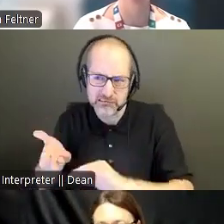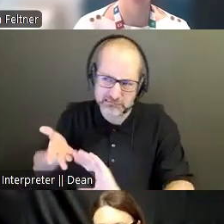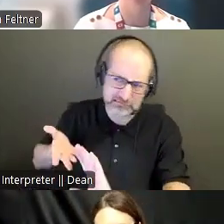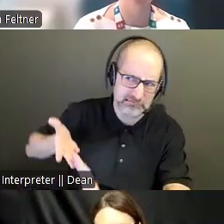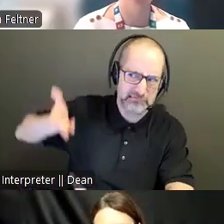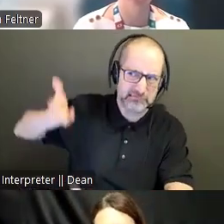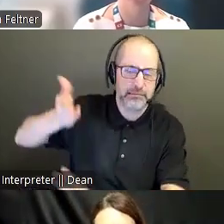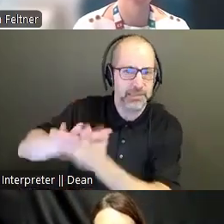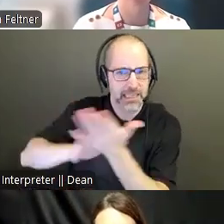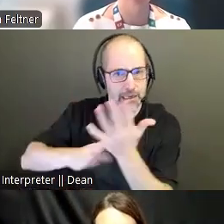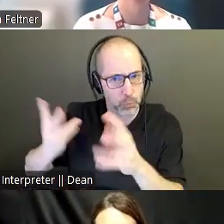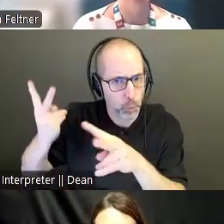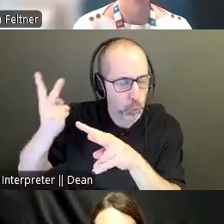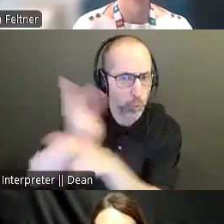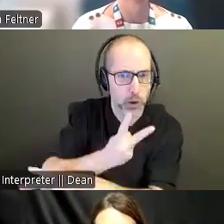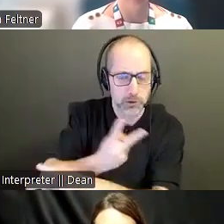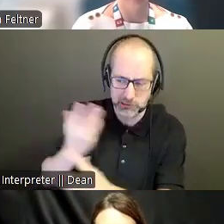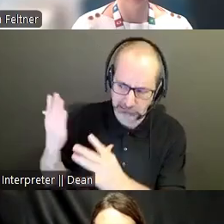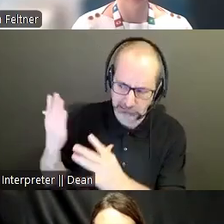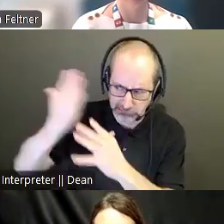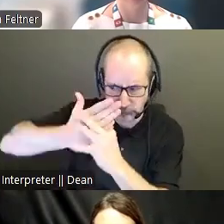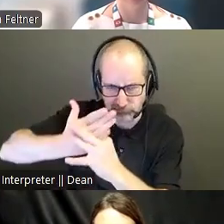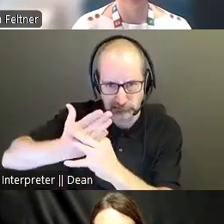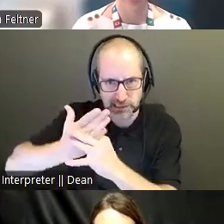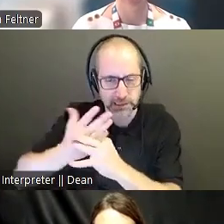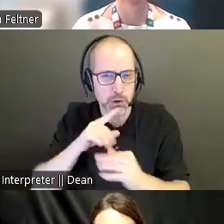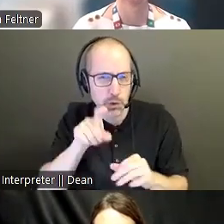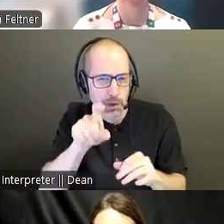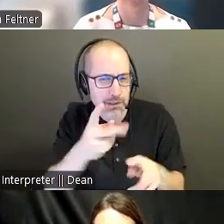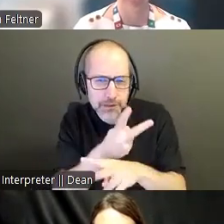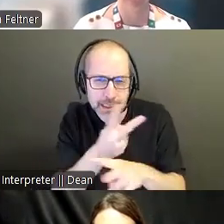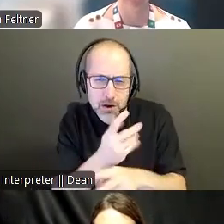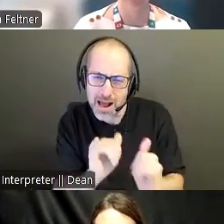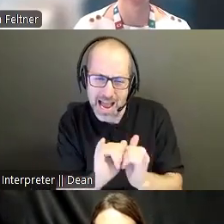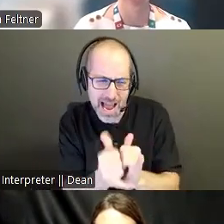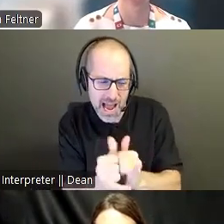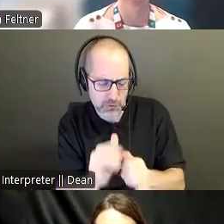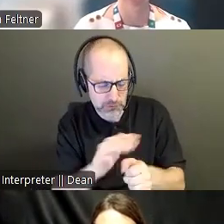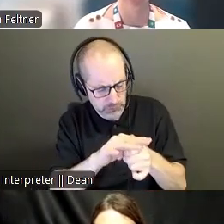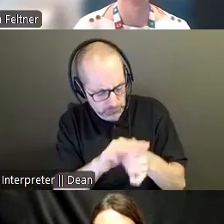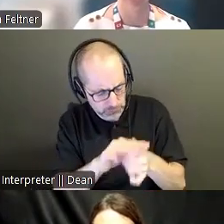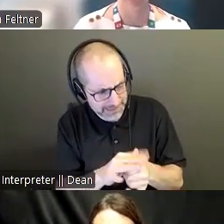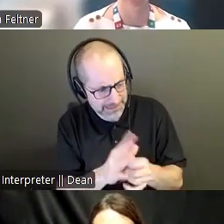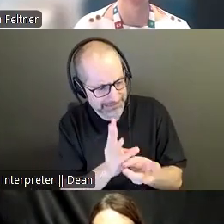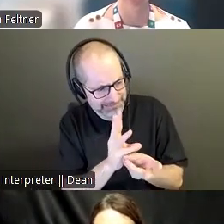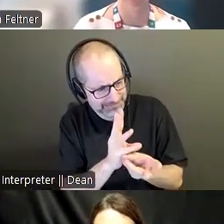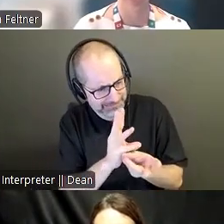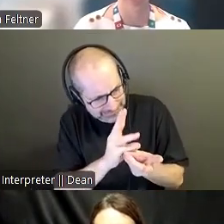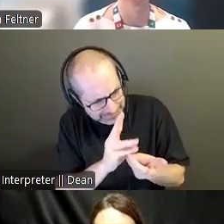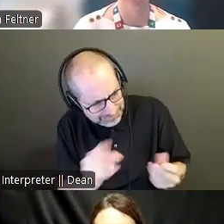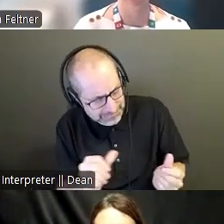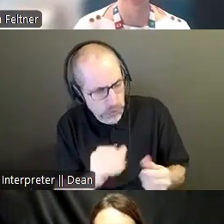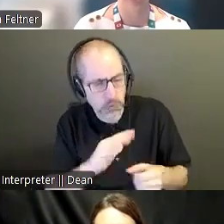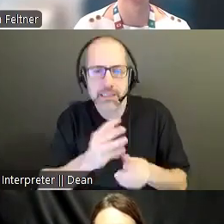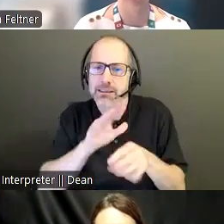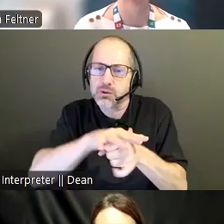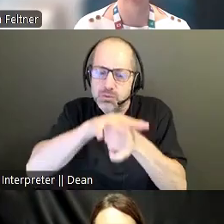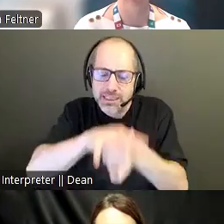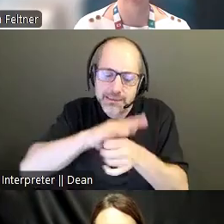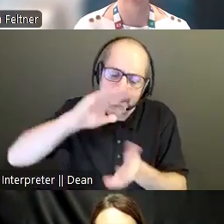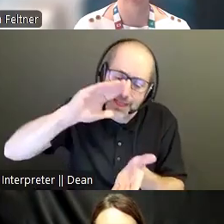So finding your own sort of methods for reducing stress can really help as well.